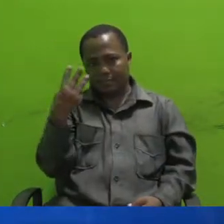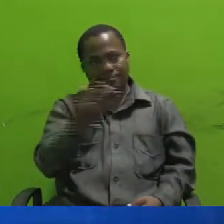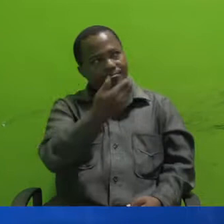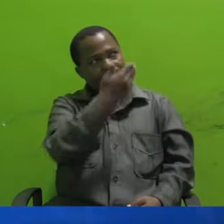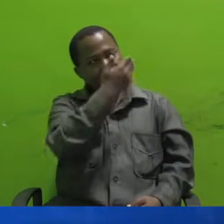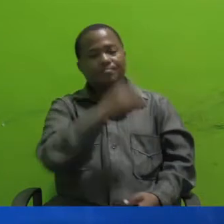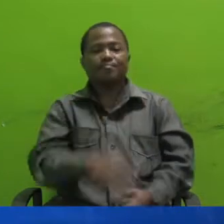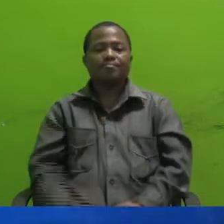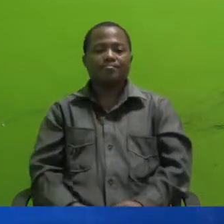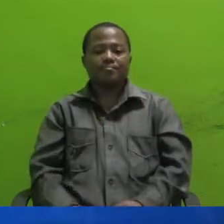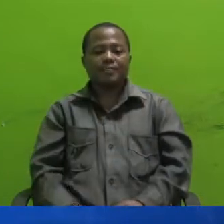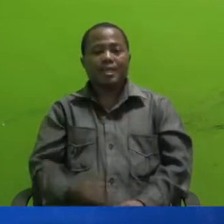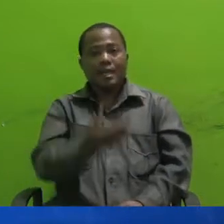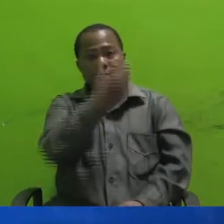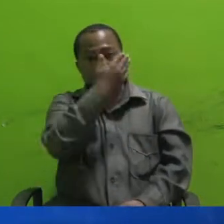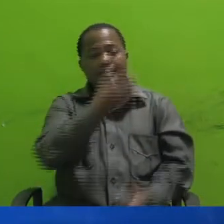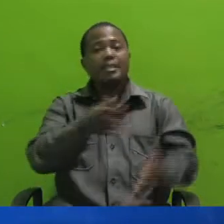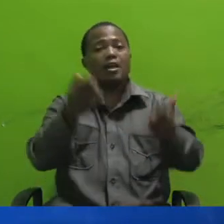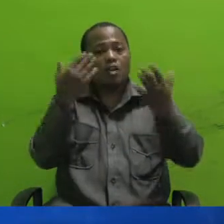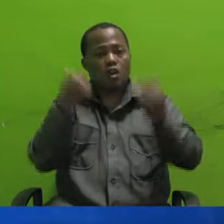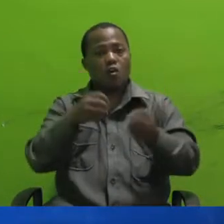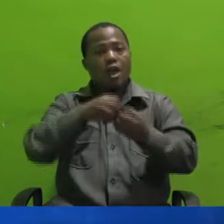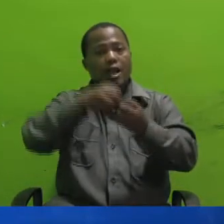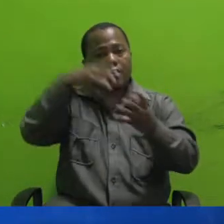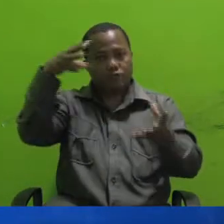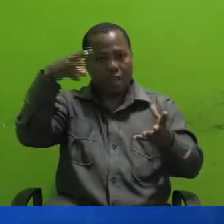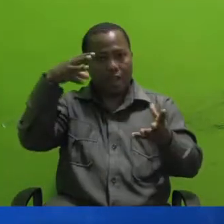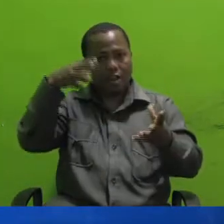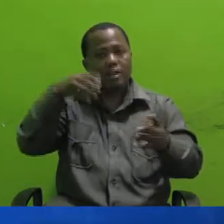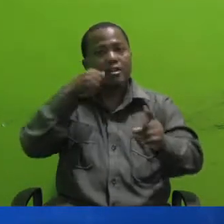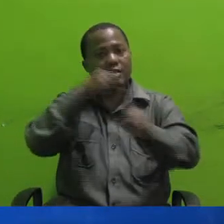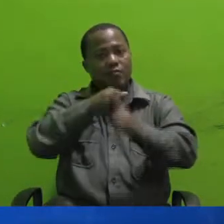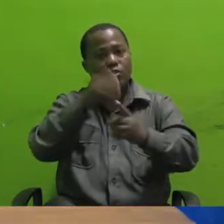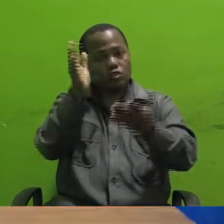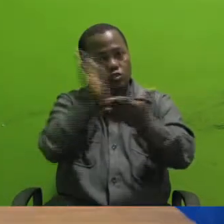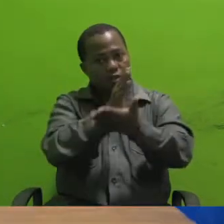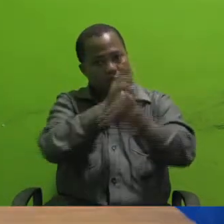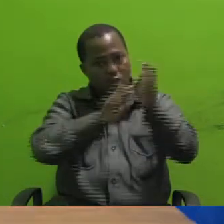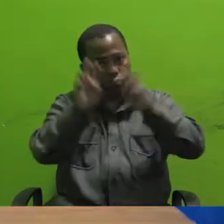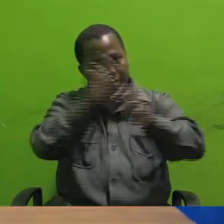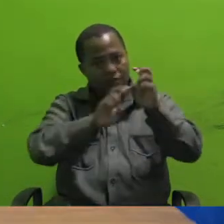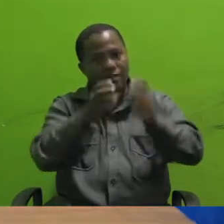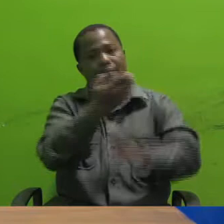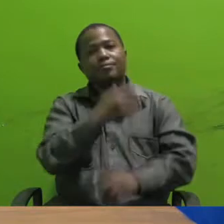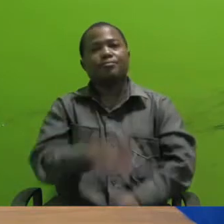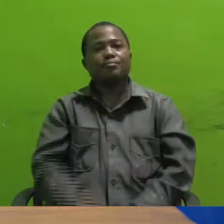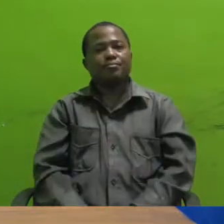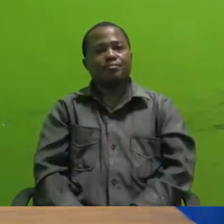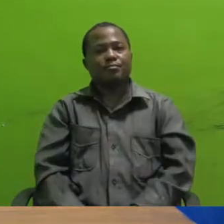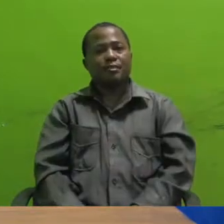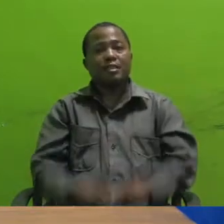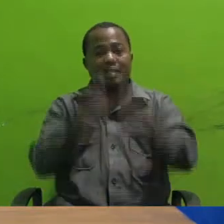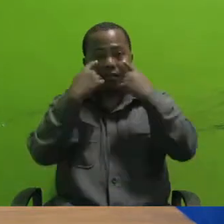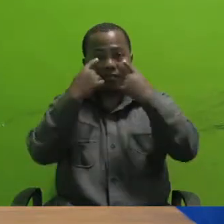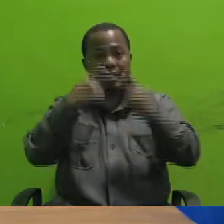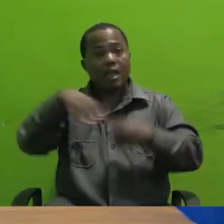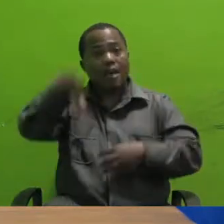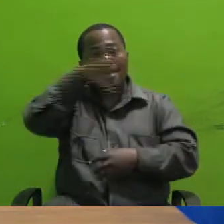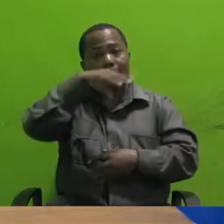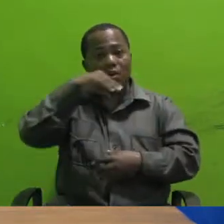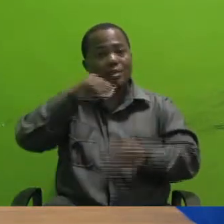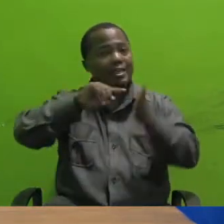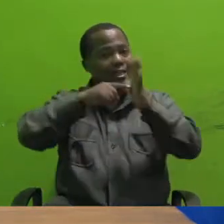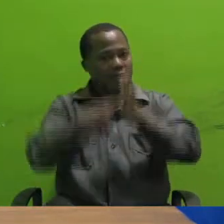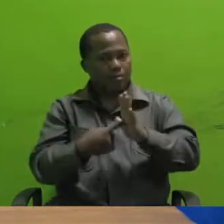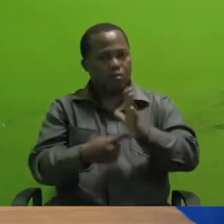4/3. So this is the required value we were supposed to calculate. So you can see here from both